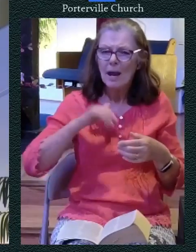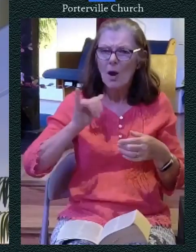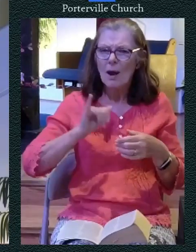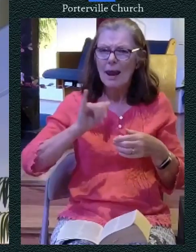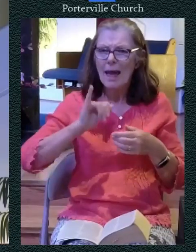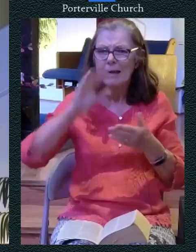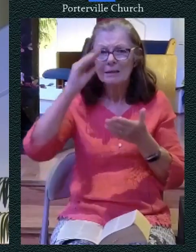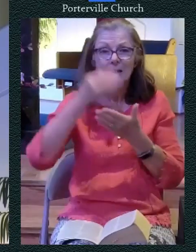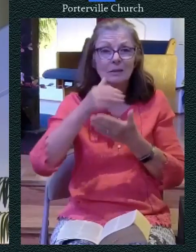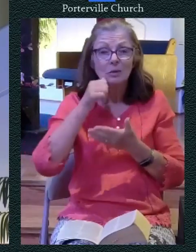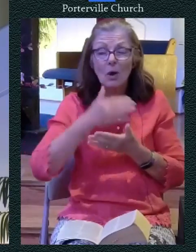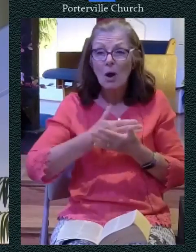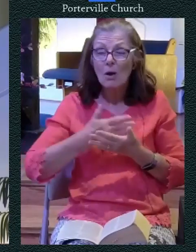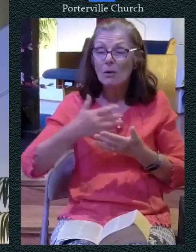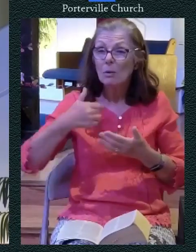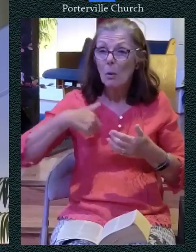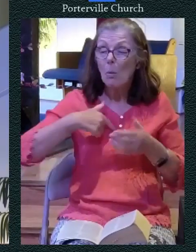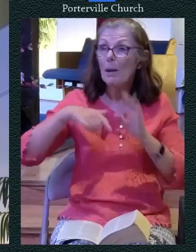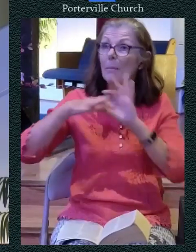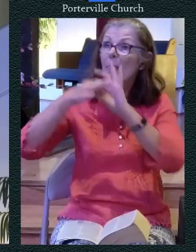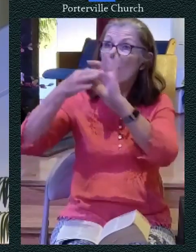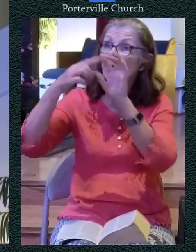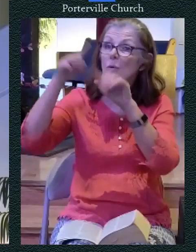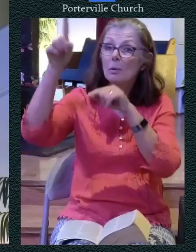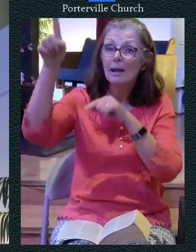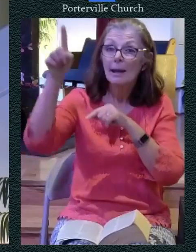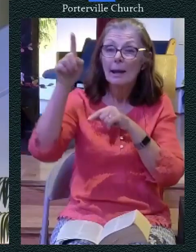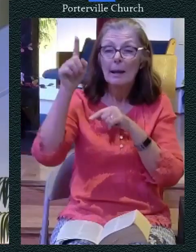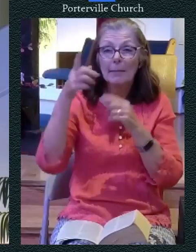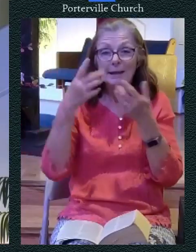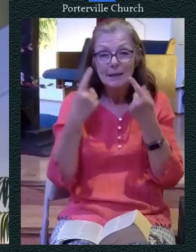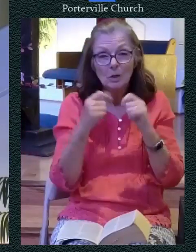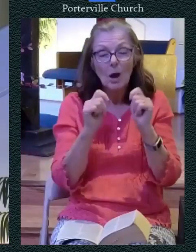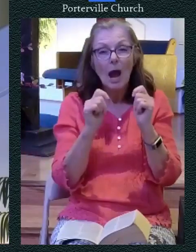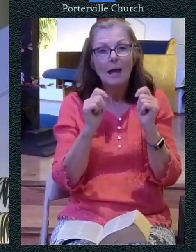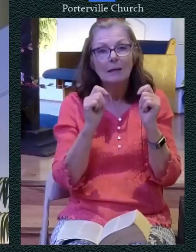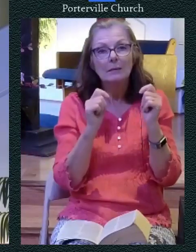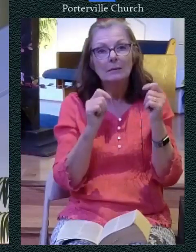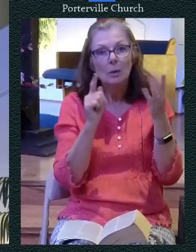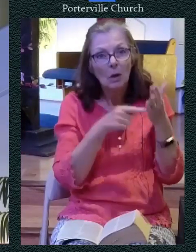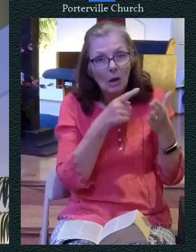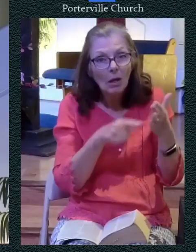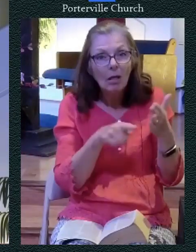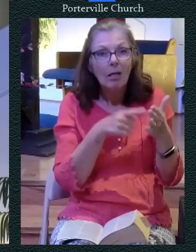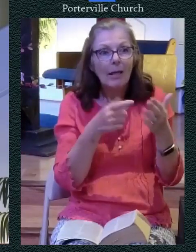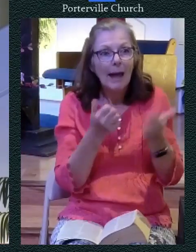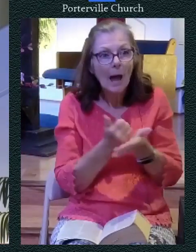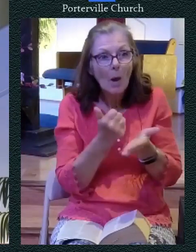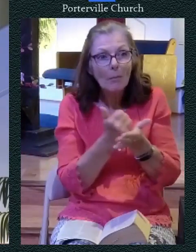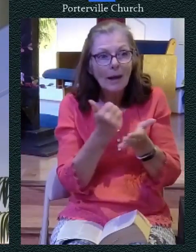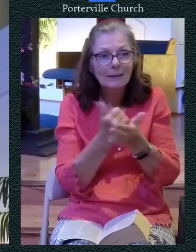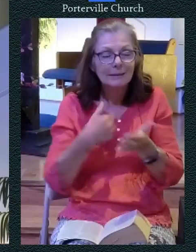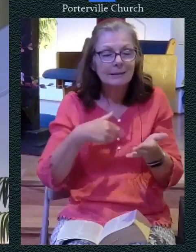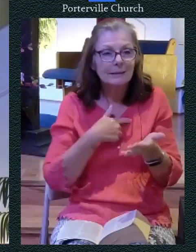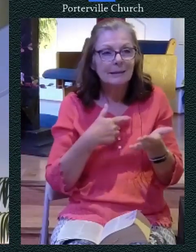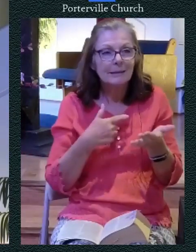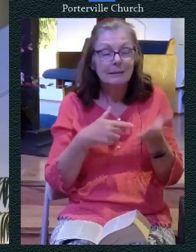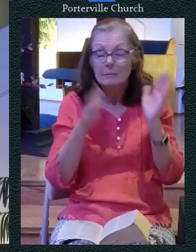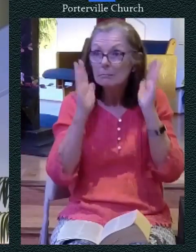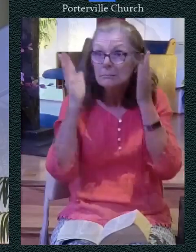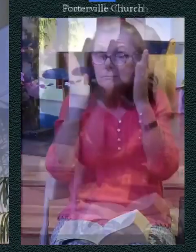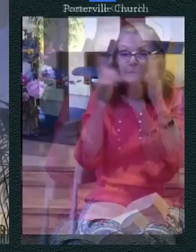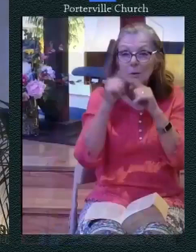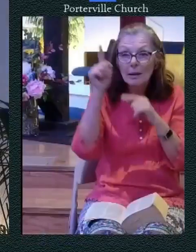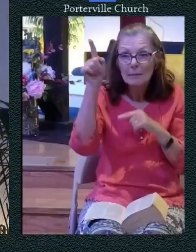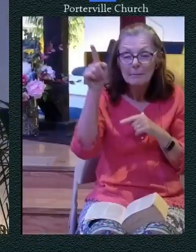our well-being. We saw all of these things in chapter 6. But before moving on